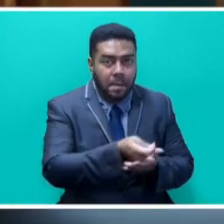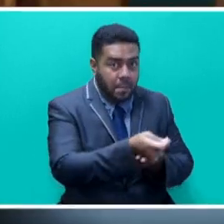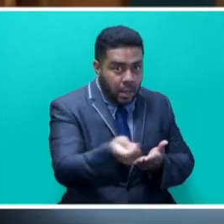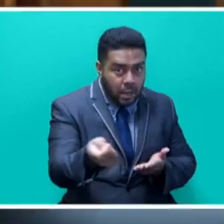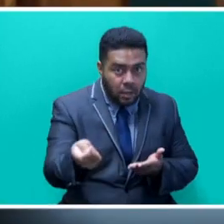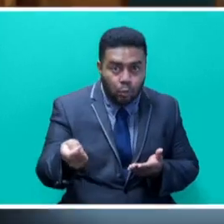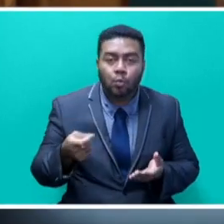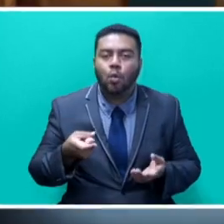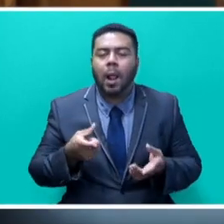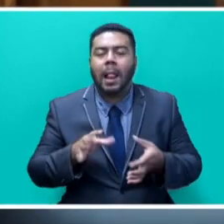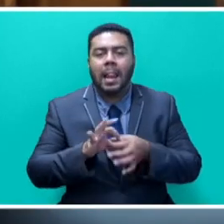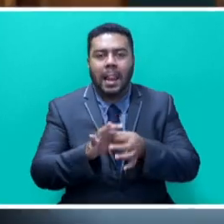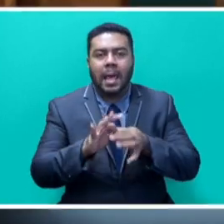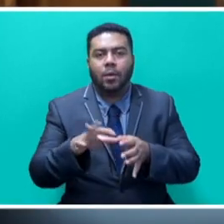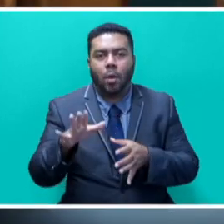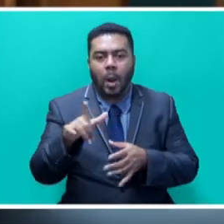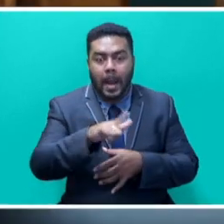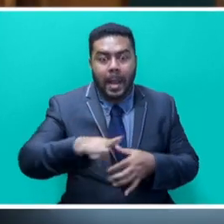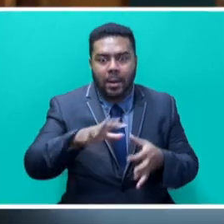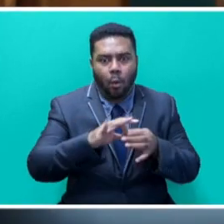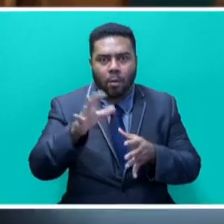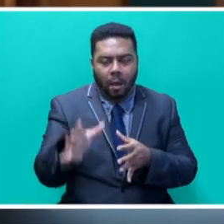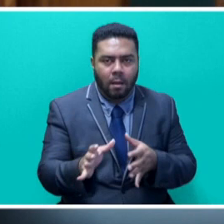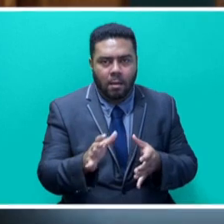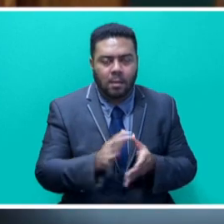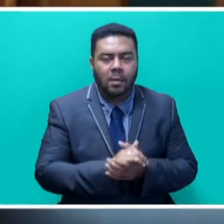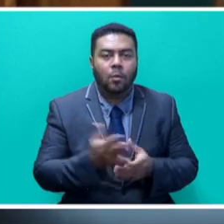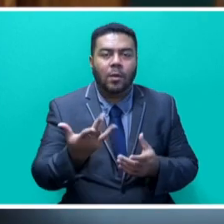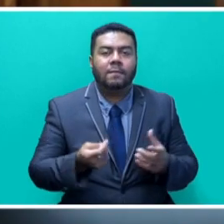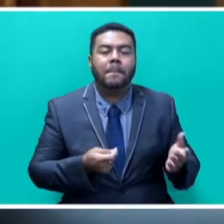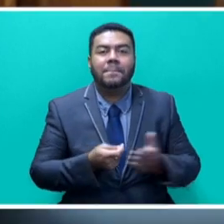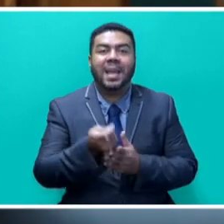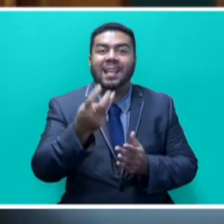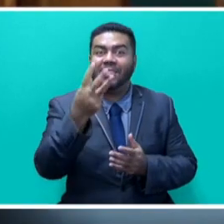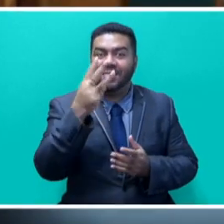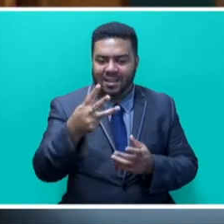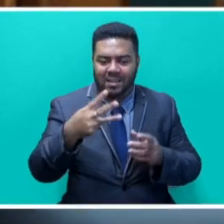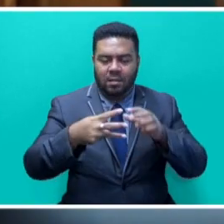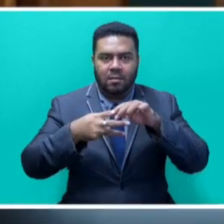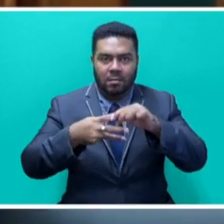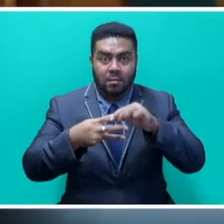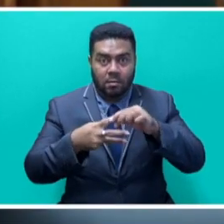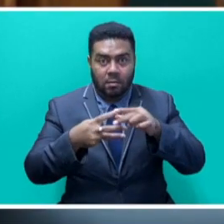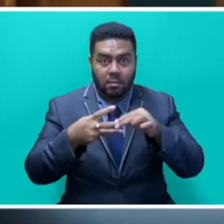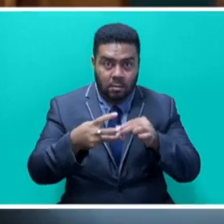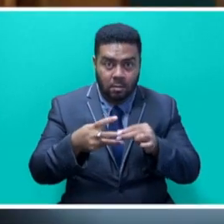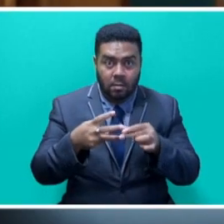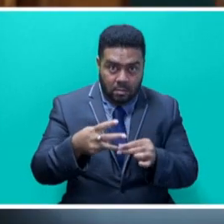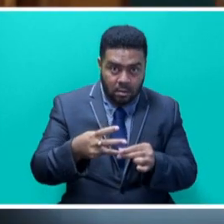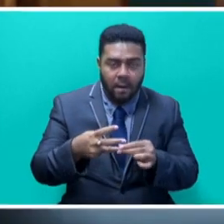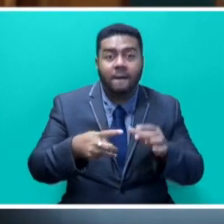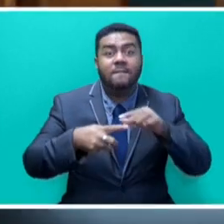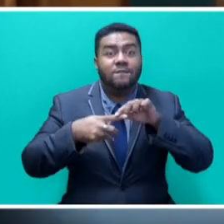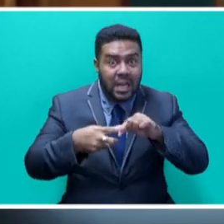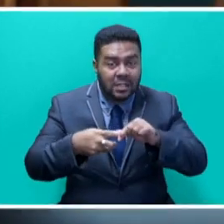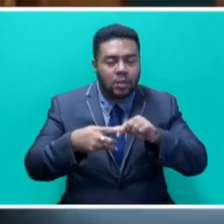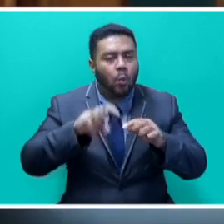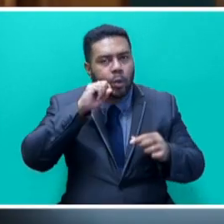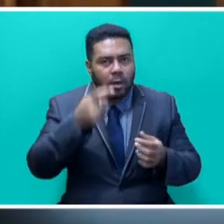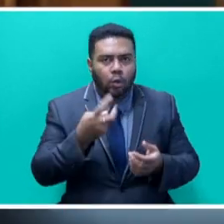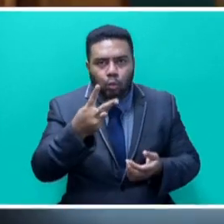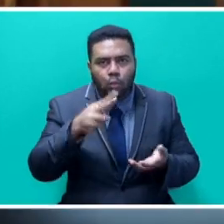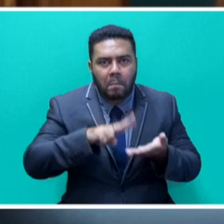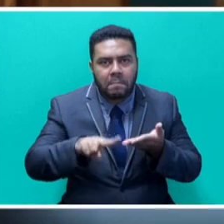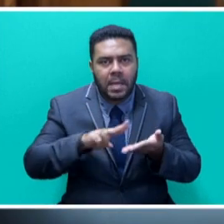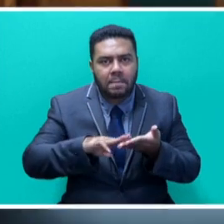slowdown. This year's dividends will be paid in 3 installments. The first installment of $2 million was made